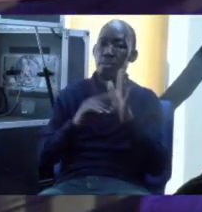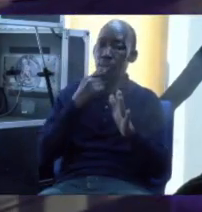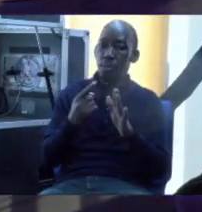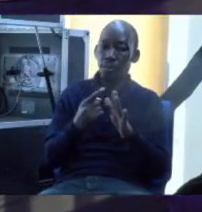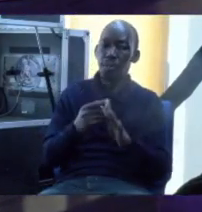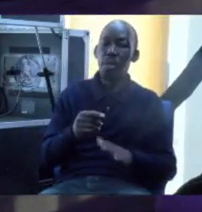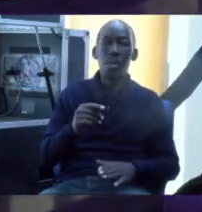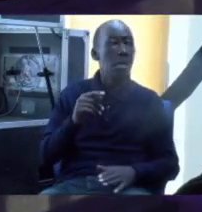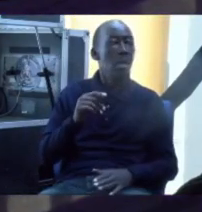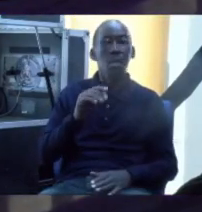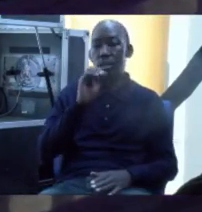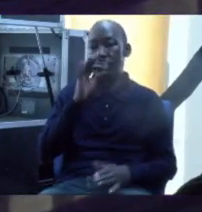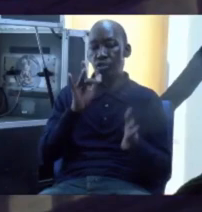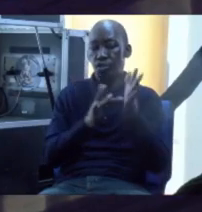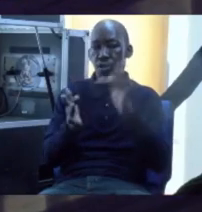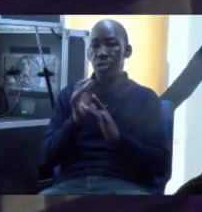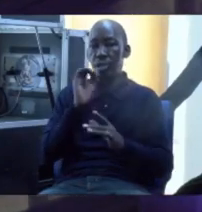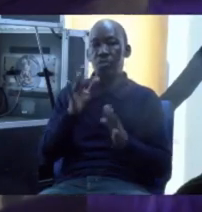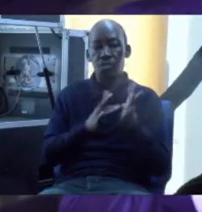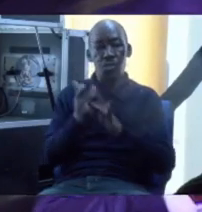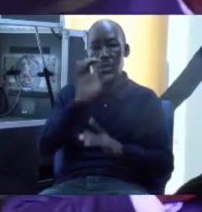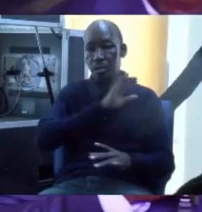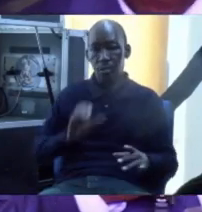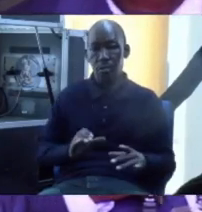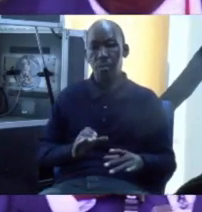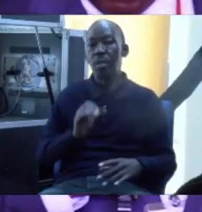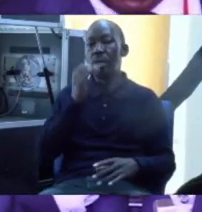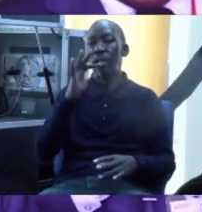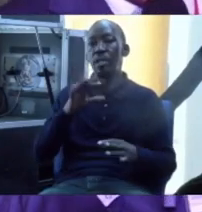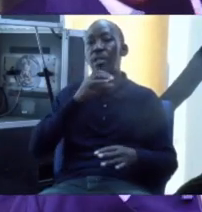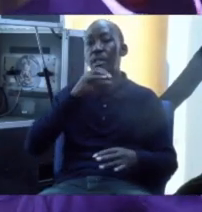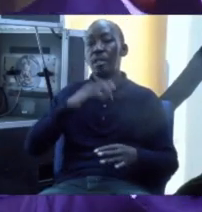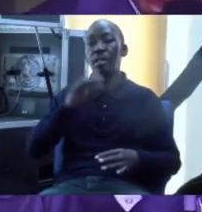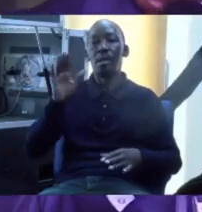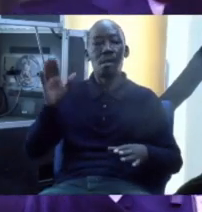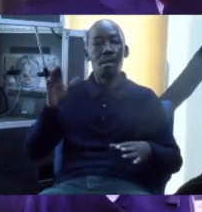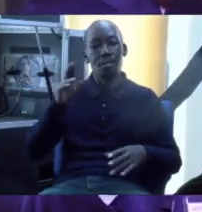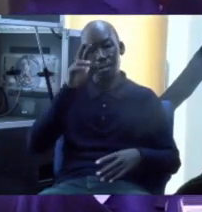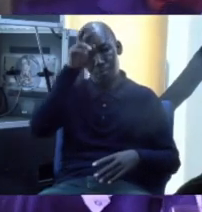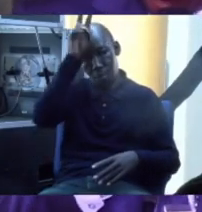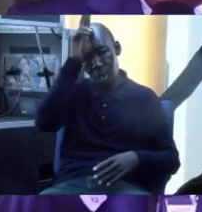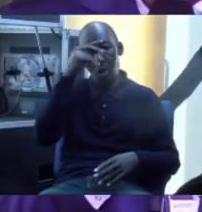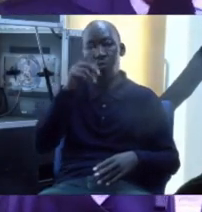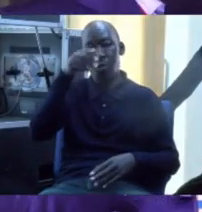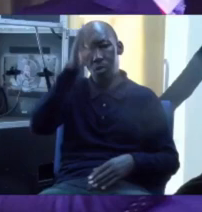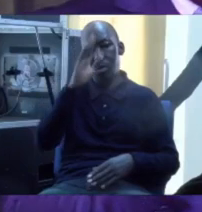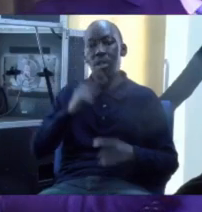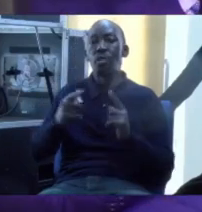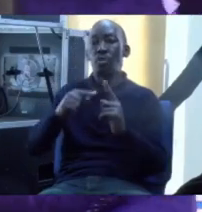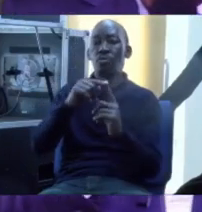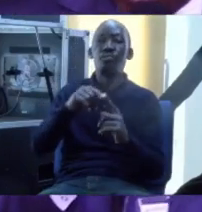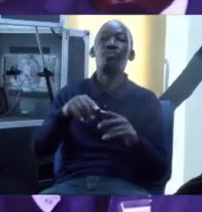Beef. Jesus Christ. Yesu Kristo. Is the Lamb of God. Yeye ni mwana kondoo wa Mungu. Was slain.